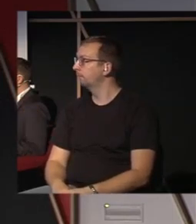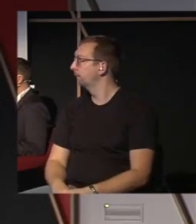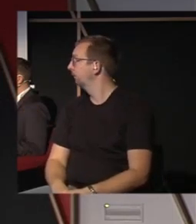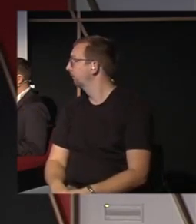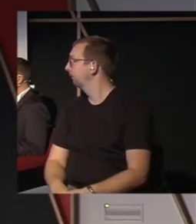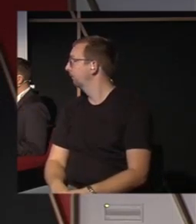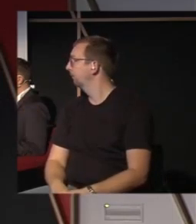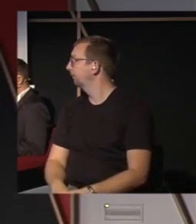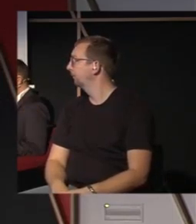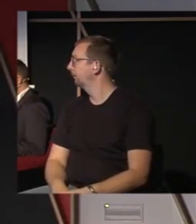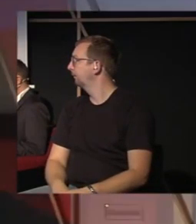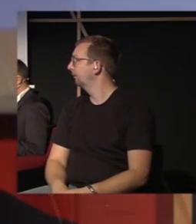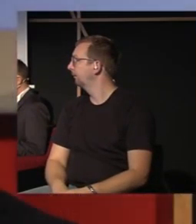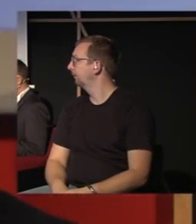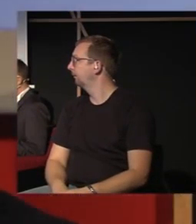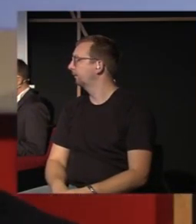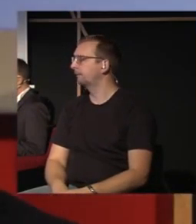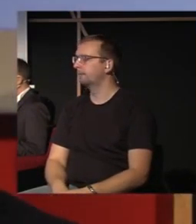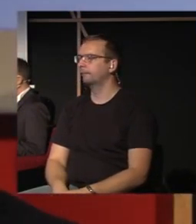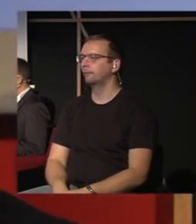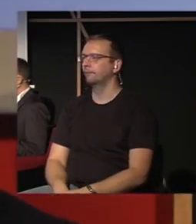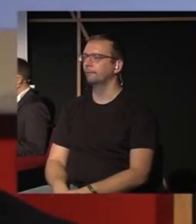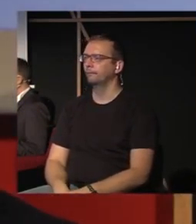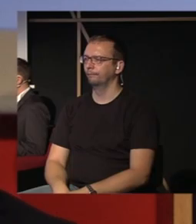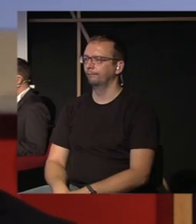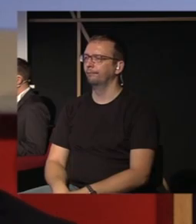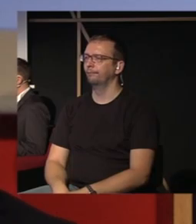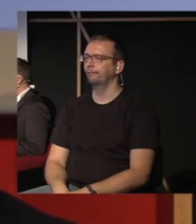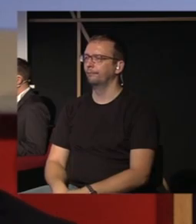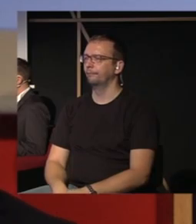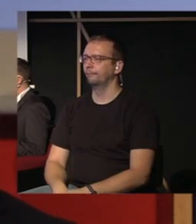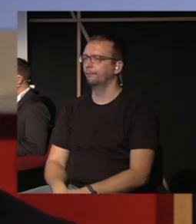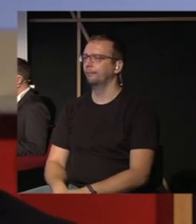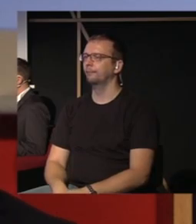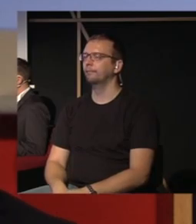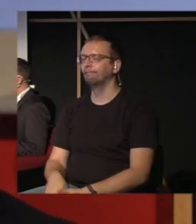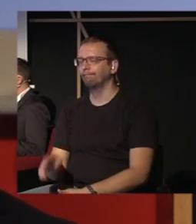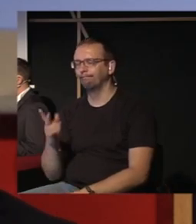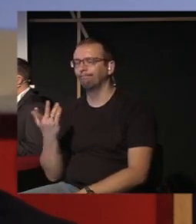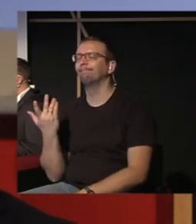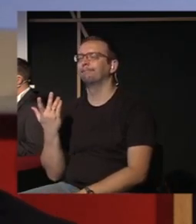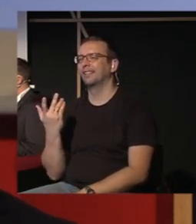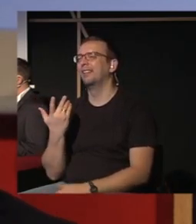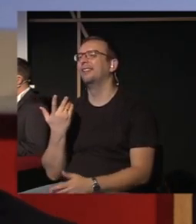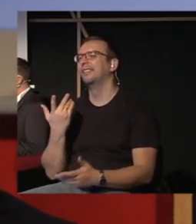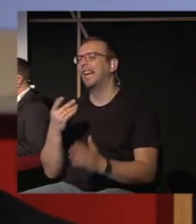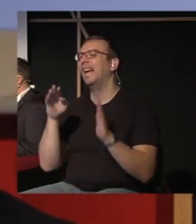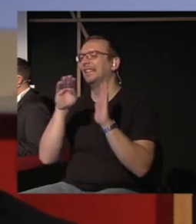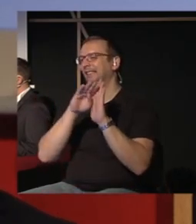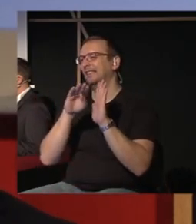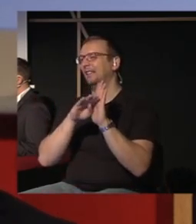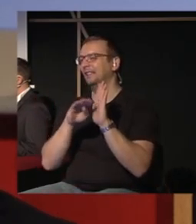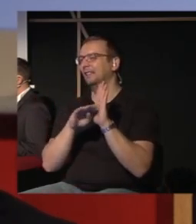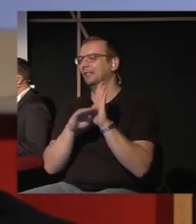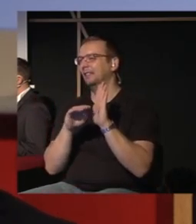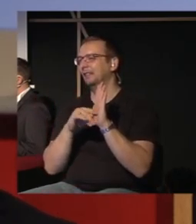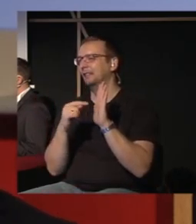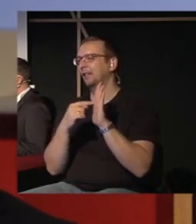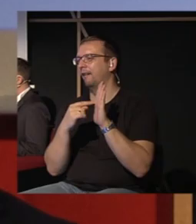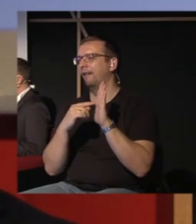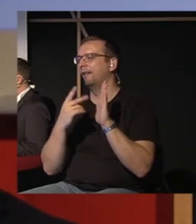Yo en el tema un poco de normativa no tengo el suficiente conocimiento